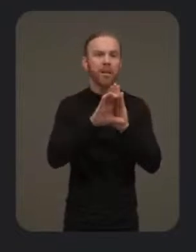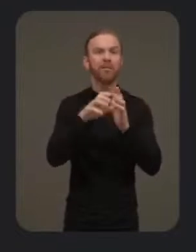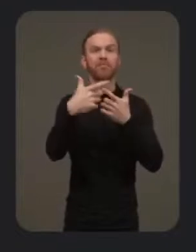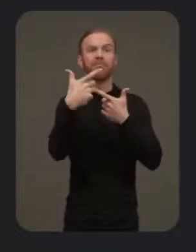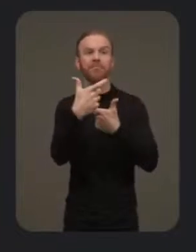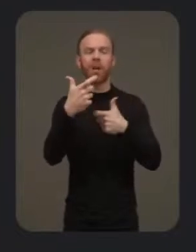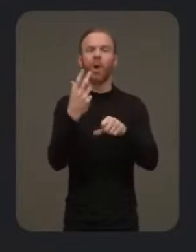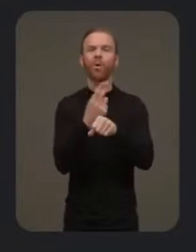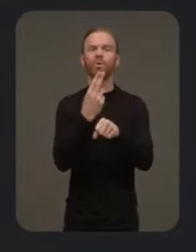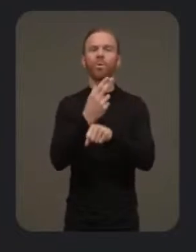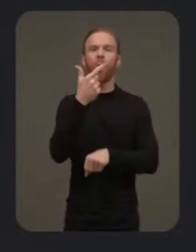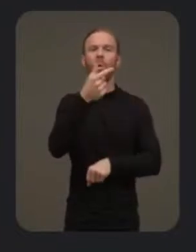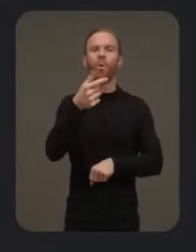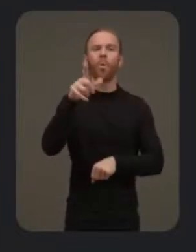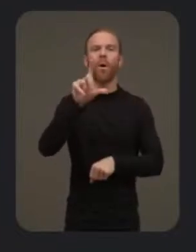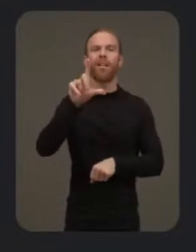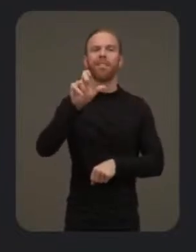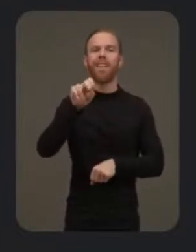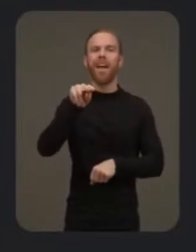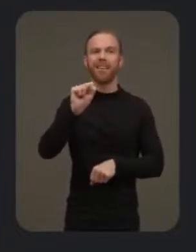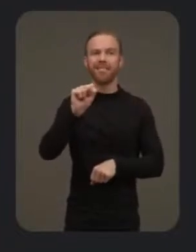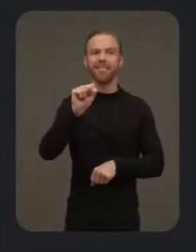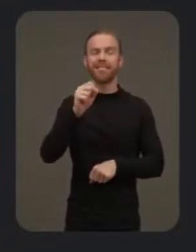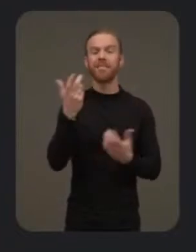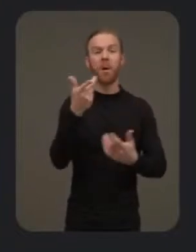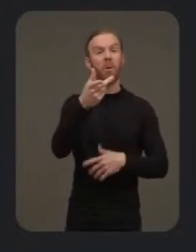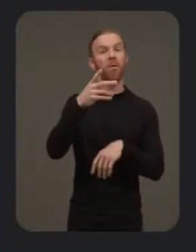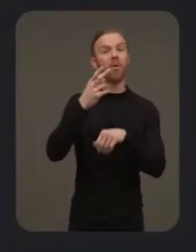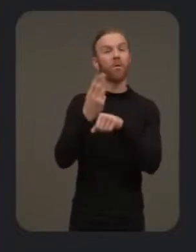Lens, or when you're on websites in Chrome.